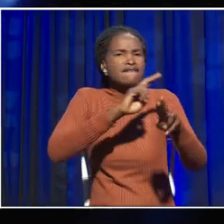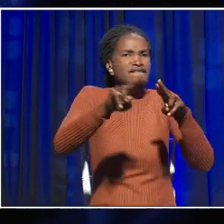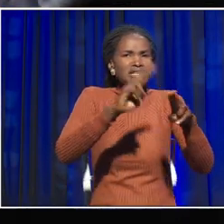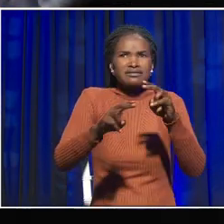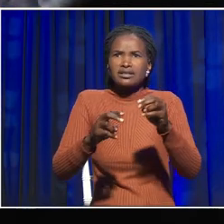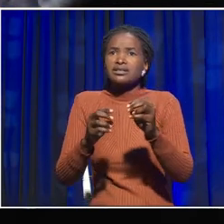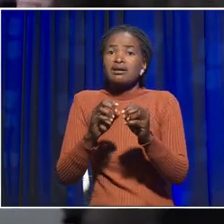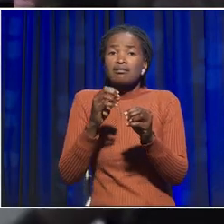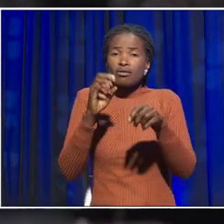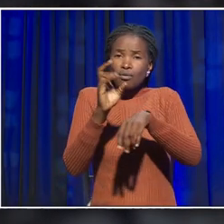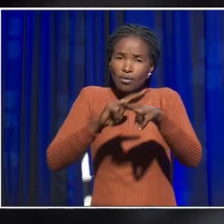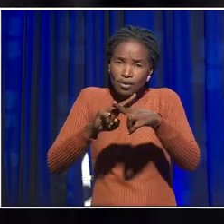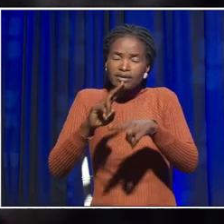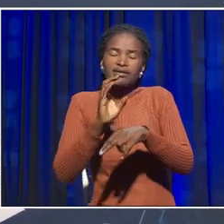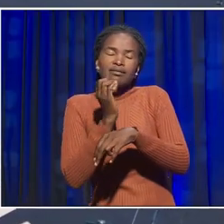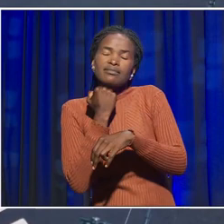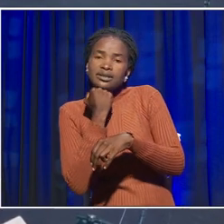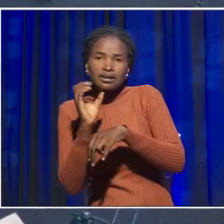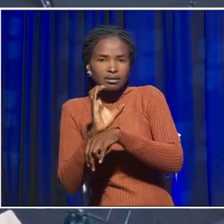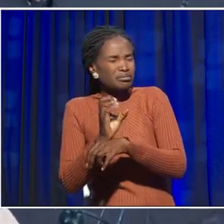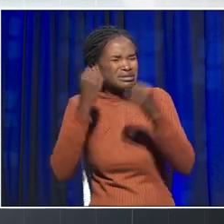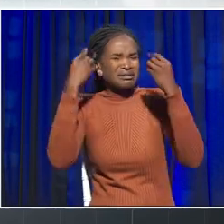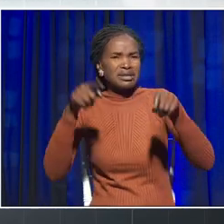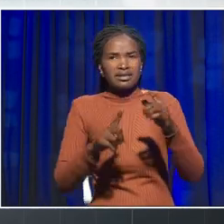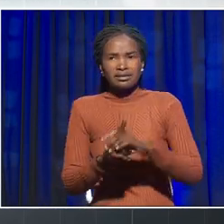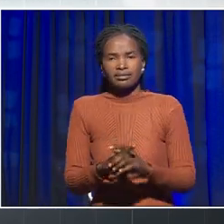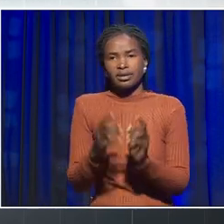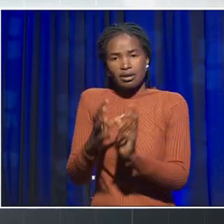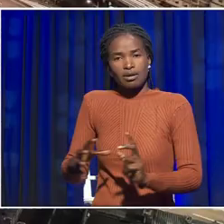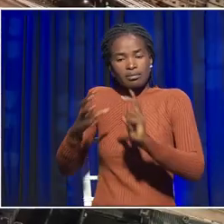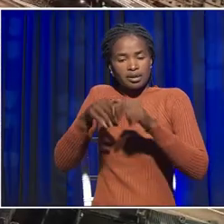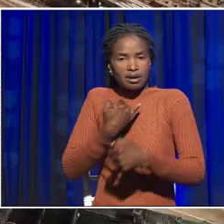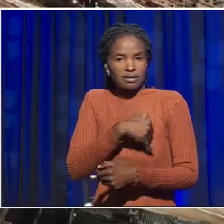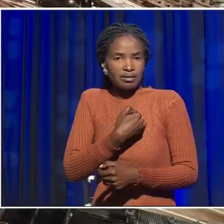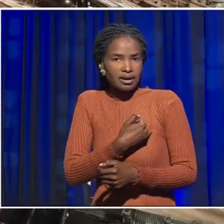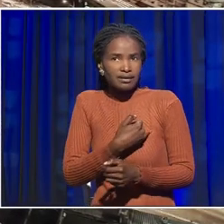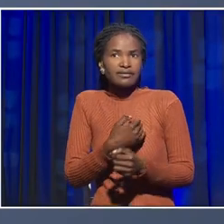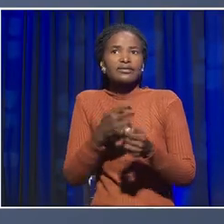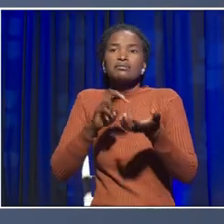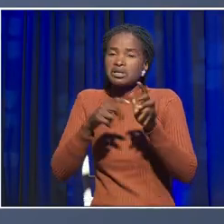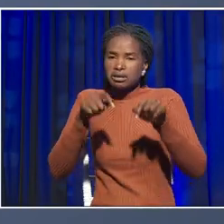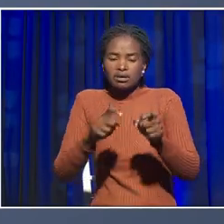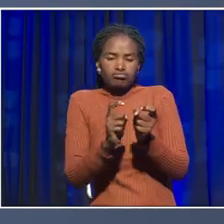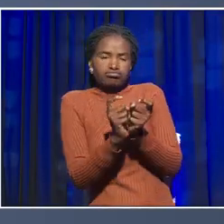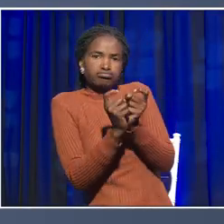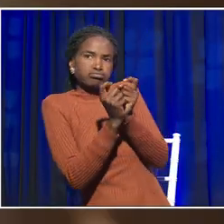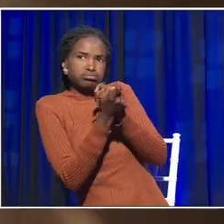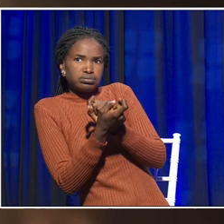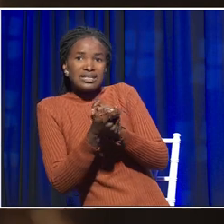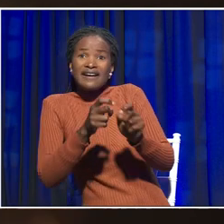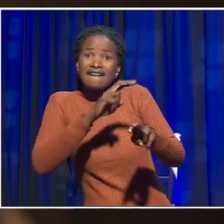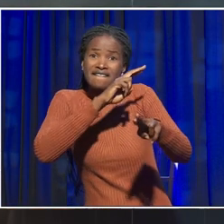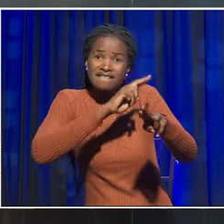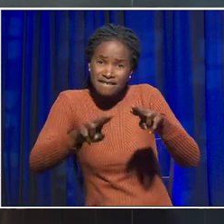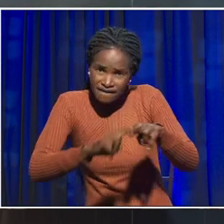a lot is happening. Society and how we're going to live is being defined right now. The speed is mind-boggling.